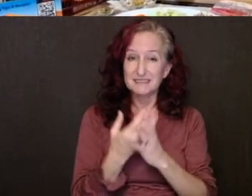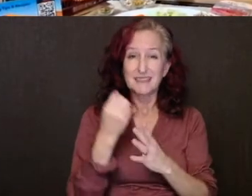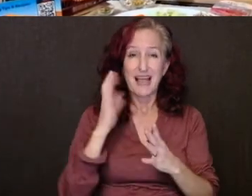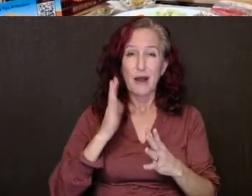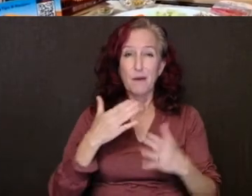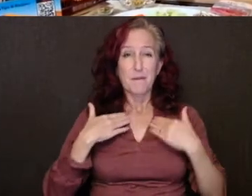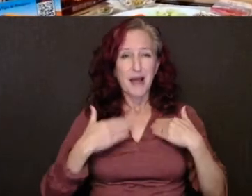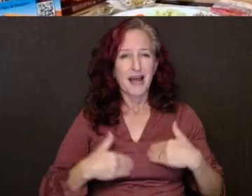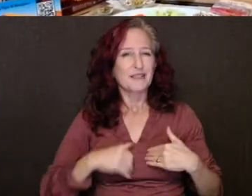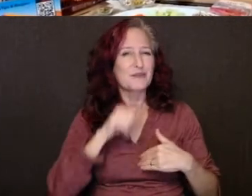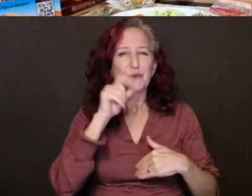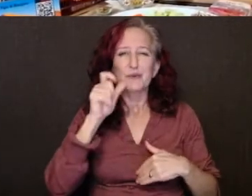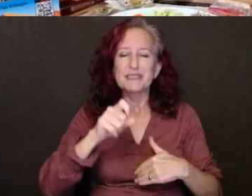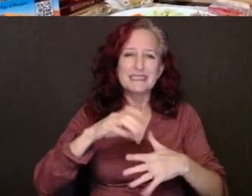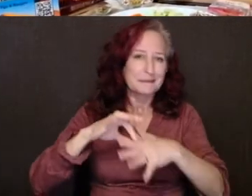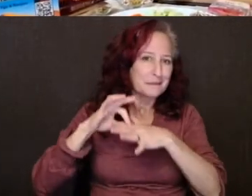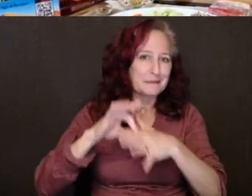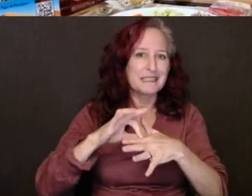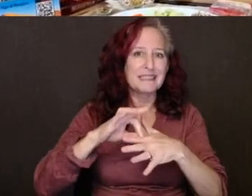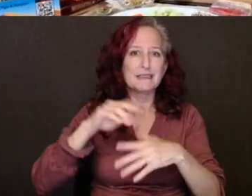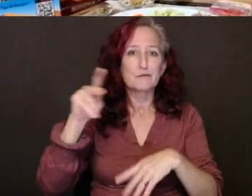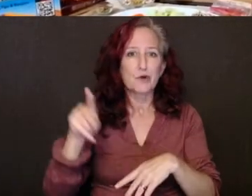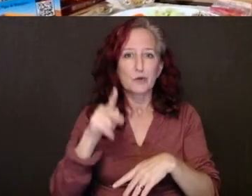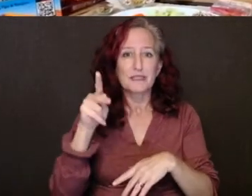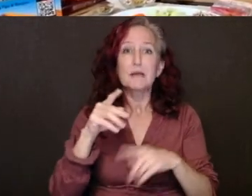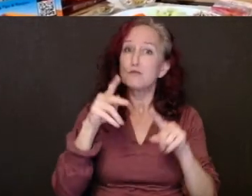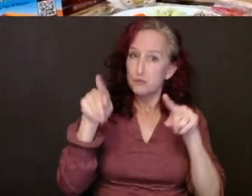So even though I eat other things, but